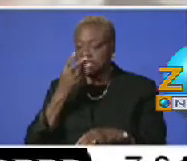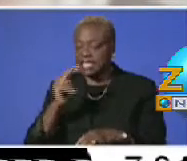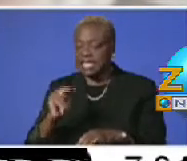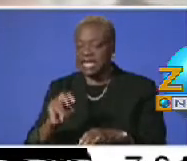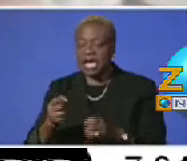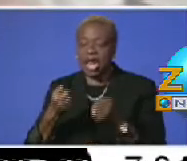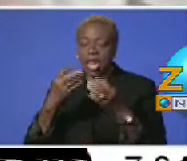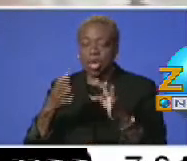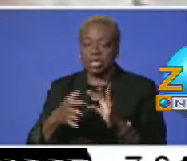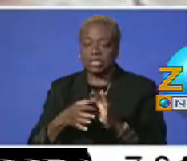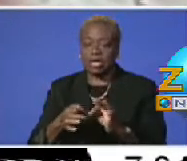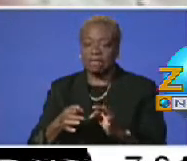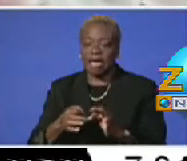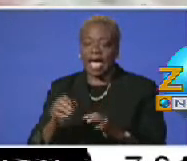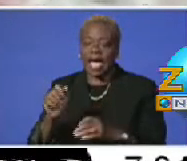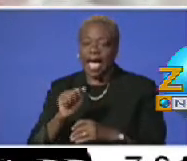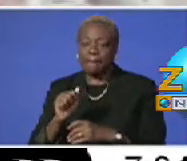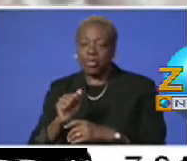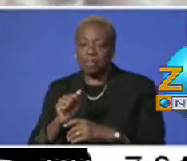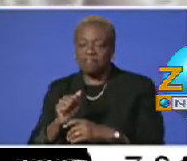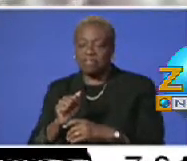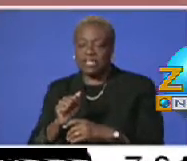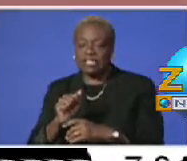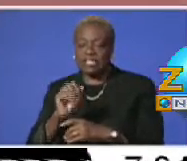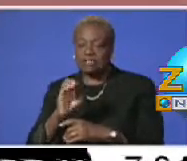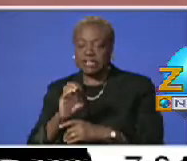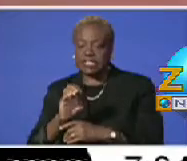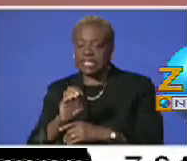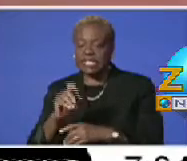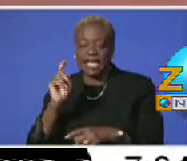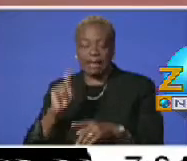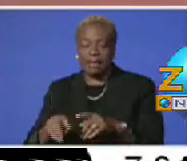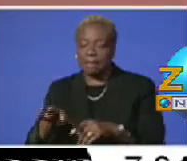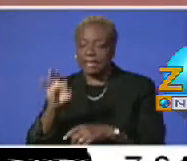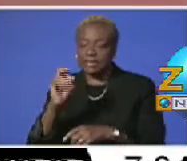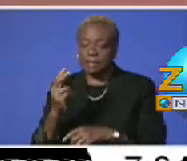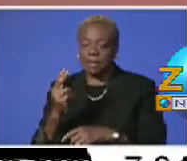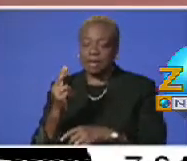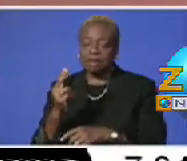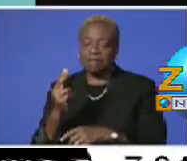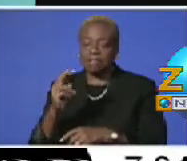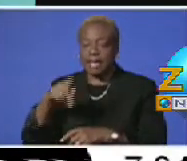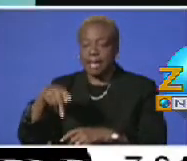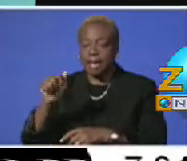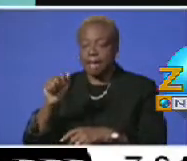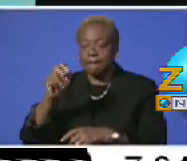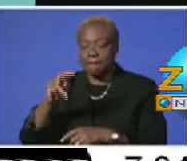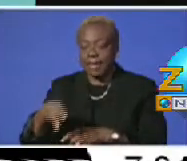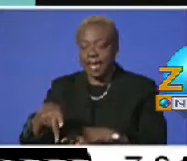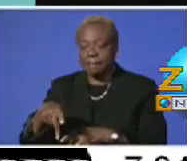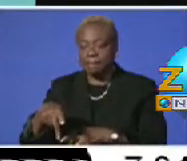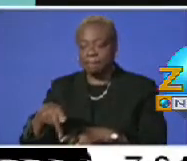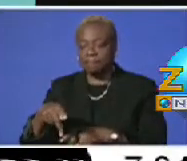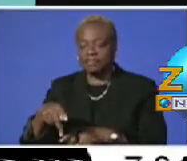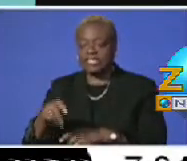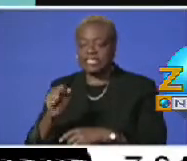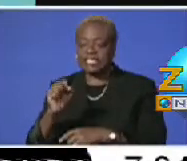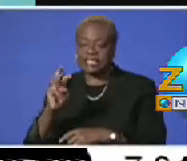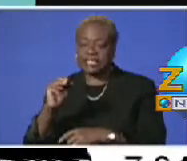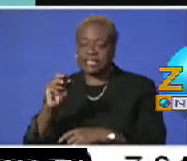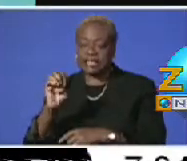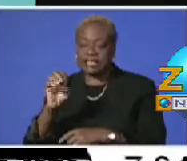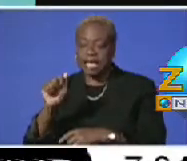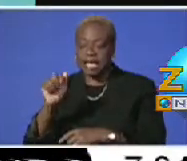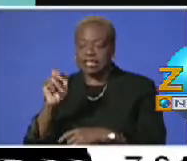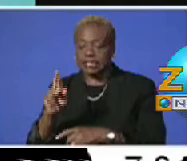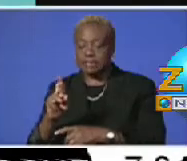abnormalities of the cervix, which are usually picked up with a pap smear. So a way to combat that is with the HPV vaccine that the